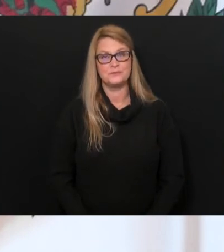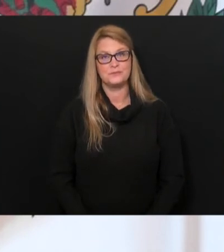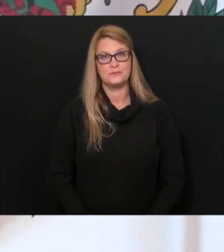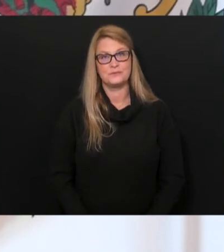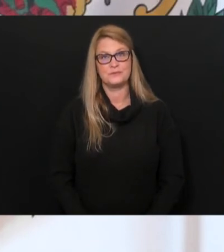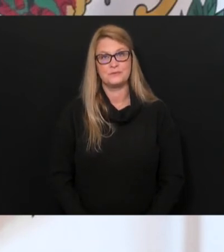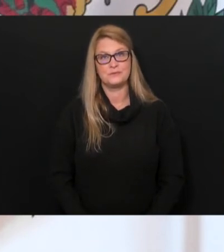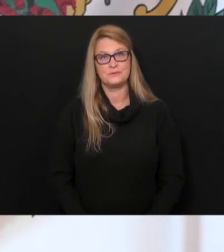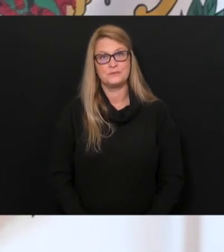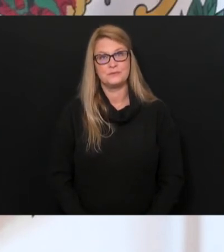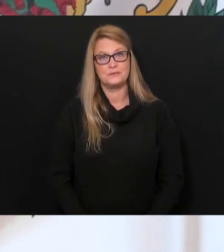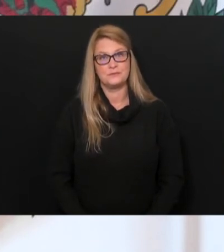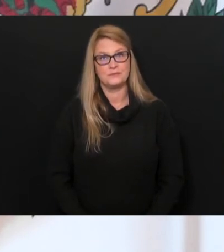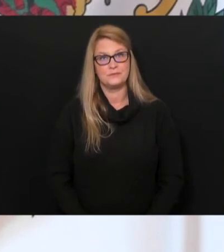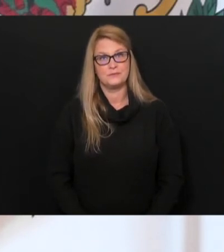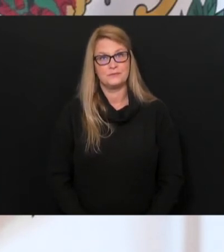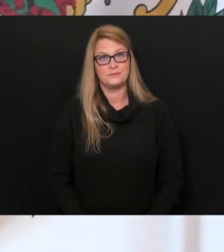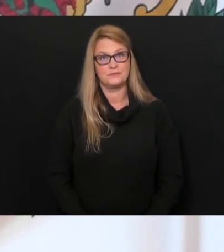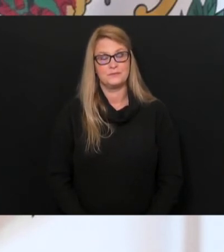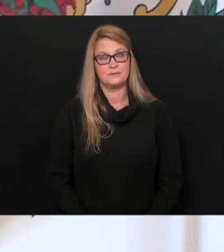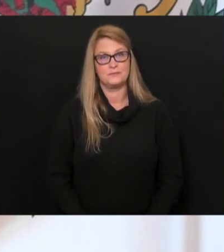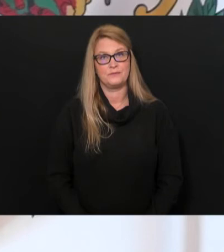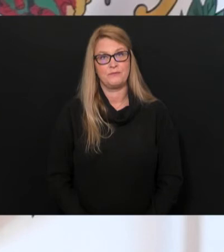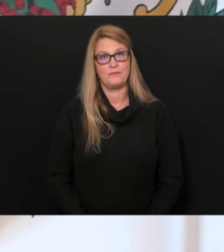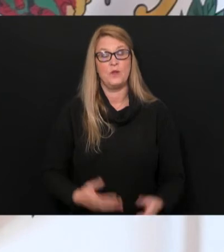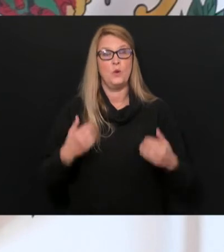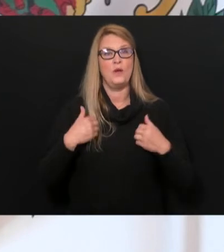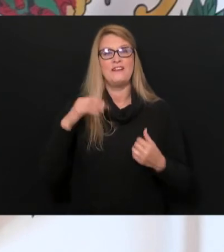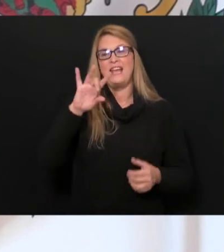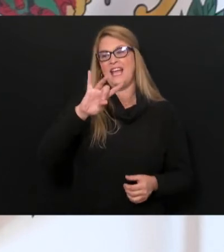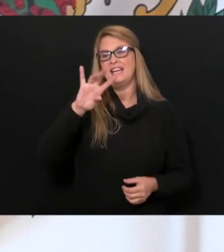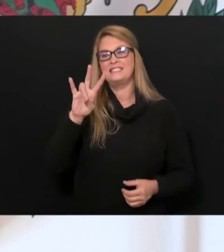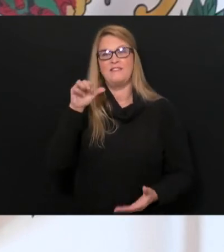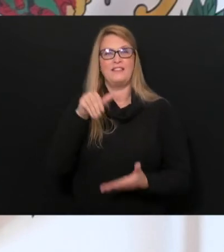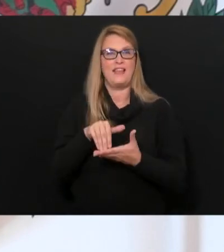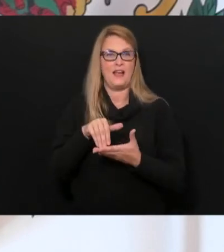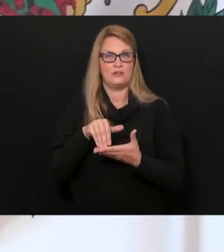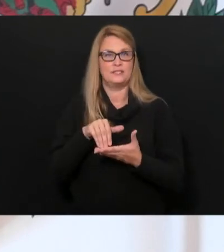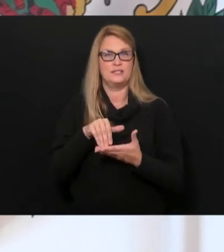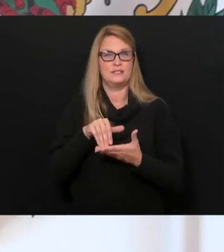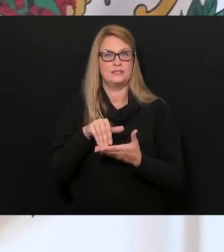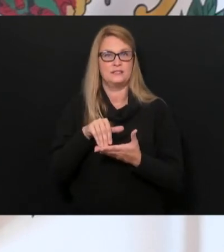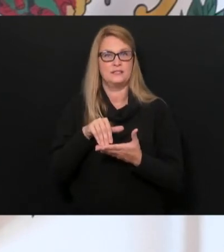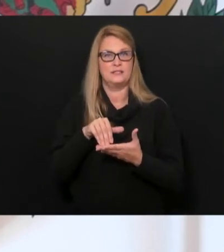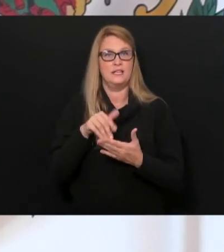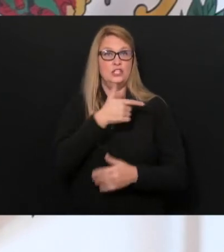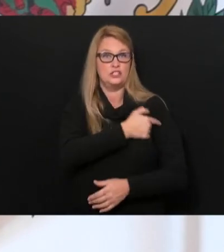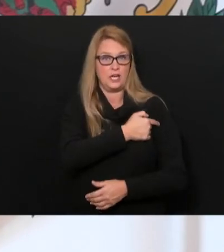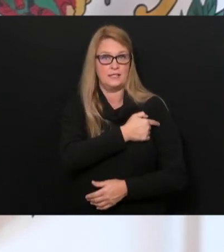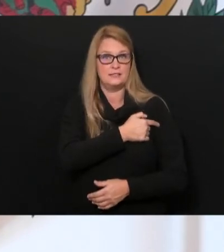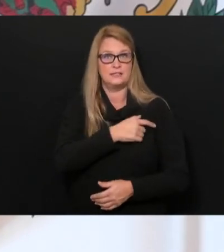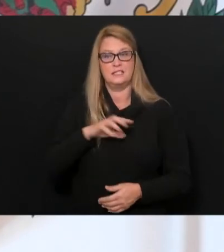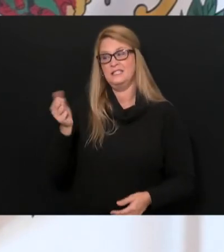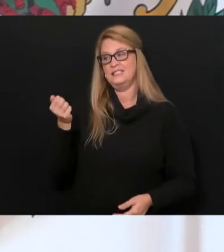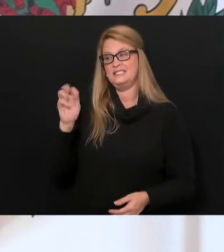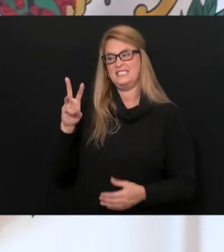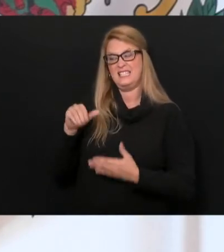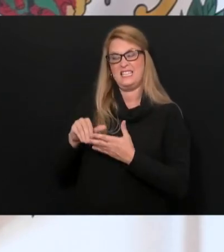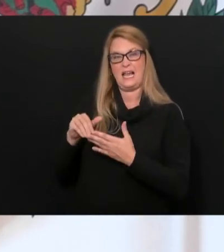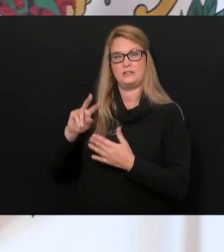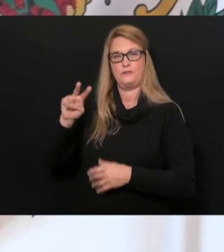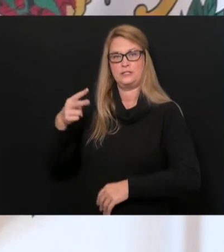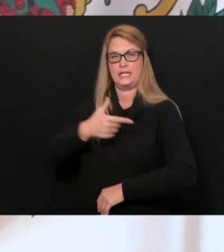this. We've got 87,000 doses and 16,000 that are the second shot, so that doesn't really matter.